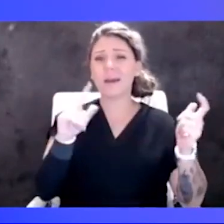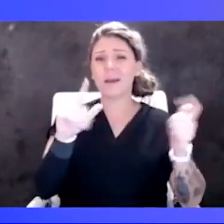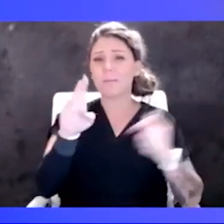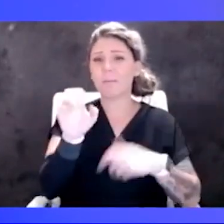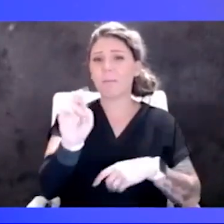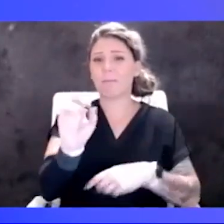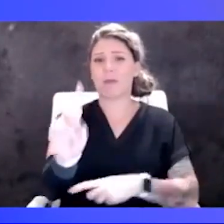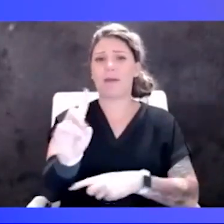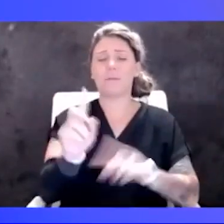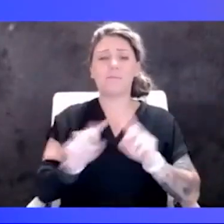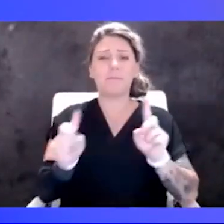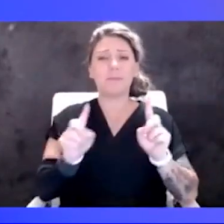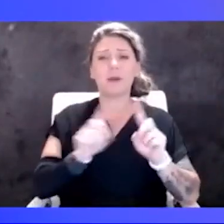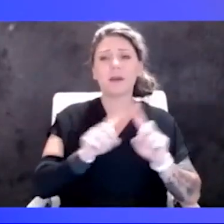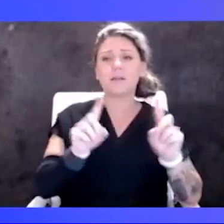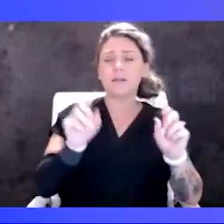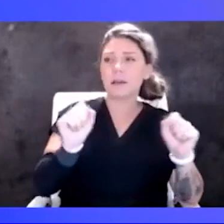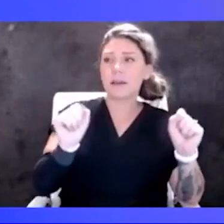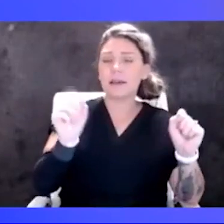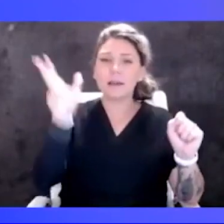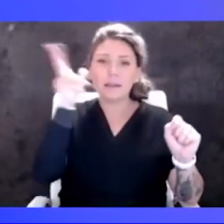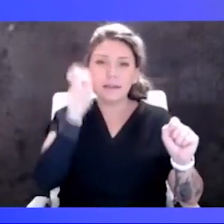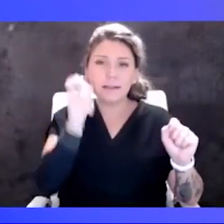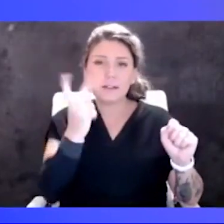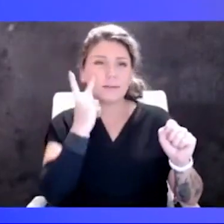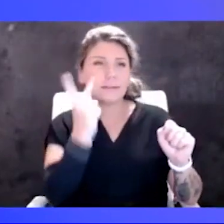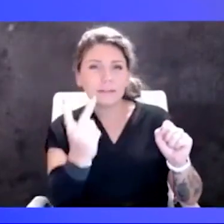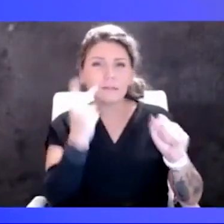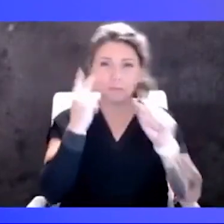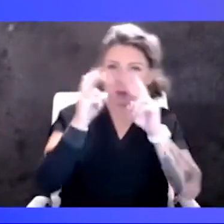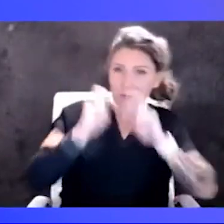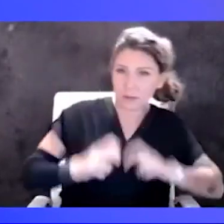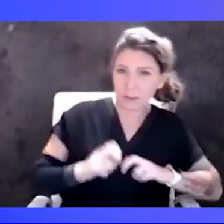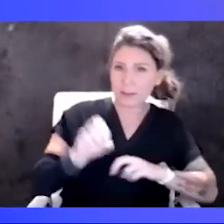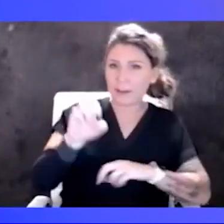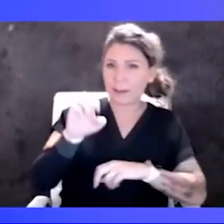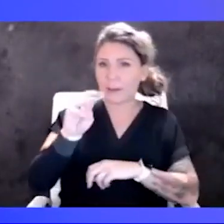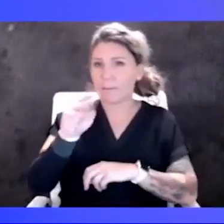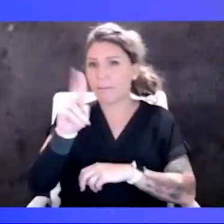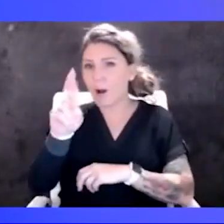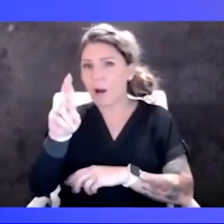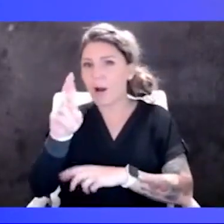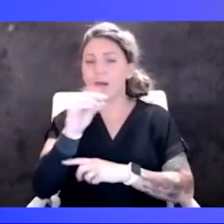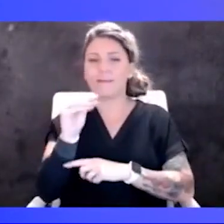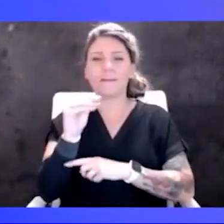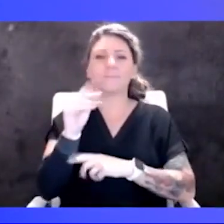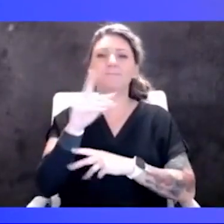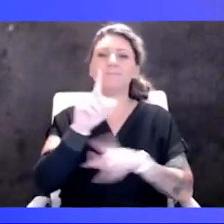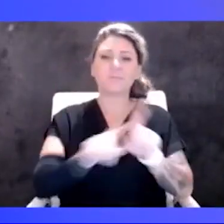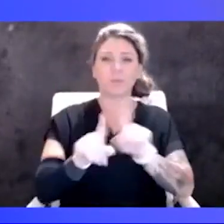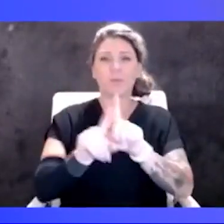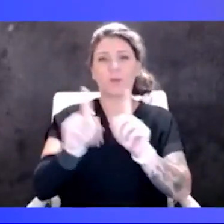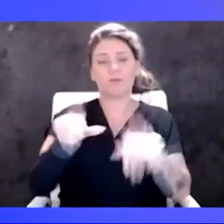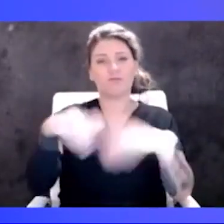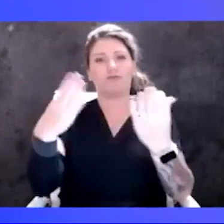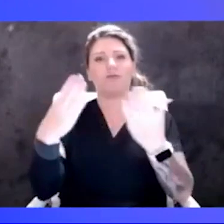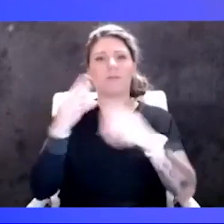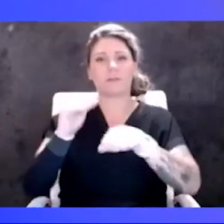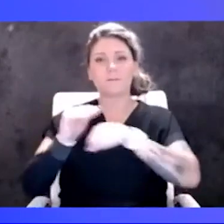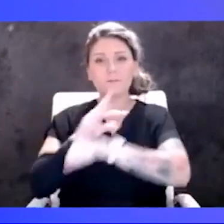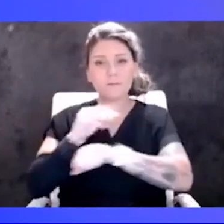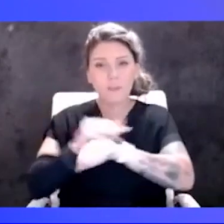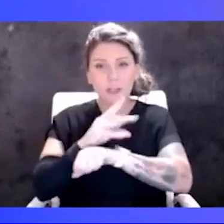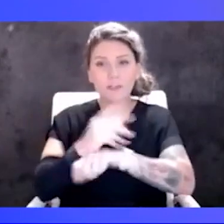hear what they're seeing. We can see, the EMR, et cetera, and we can provide advice in terms of